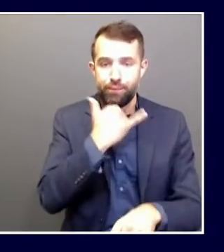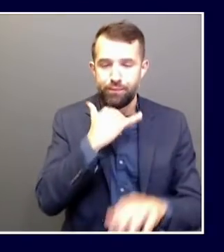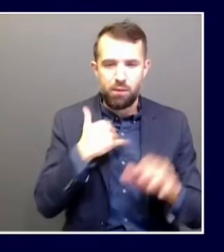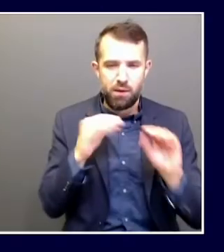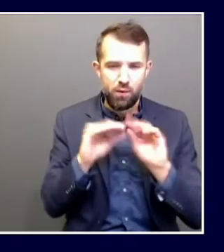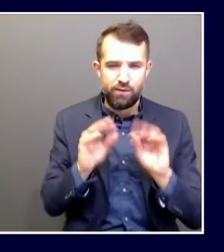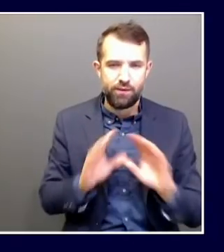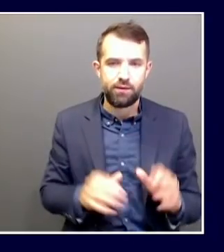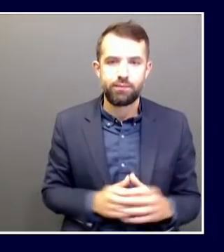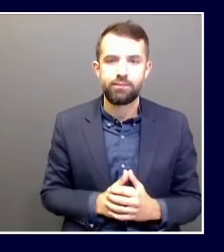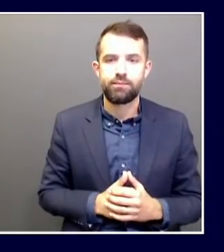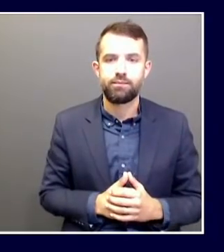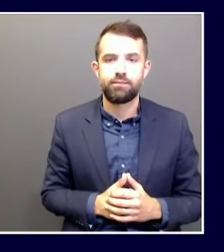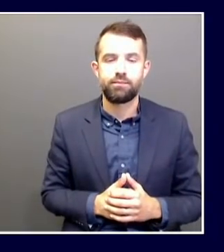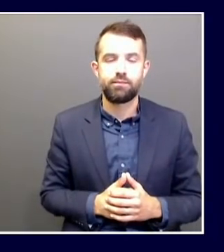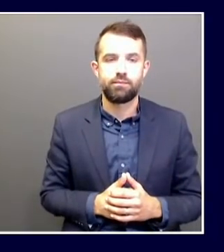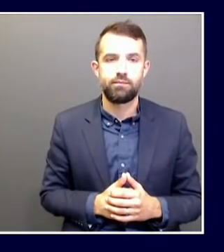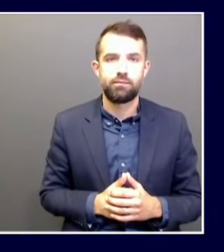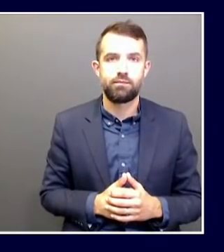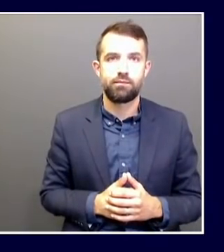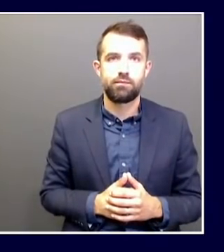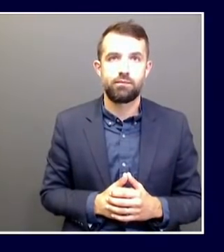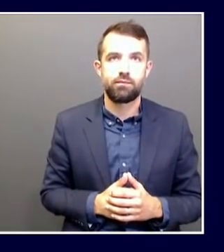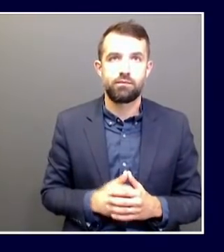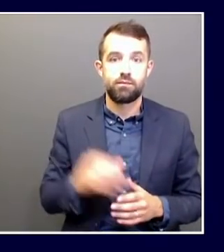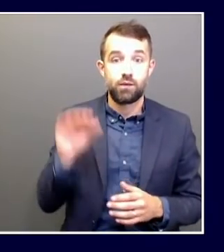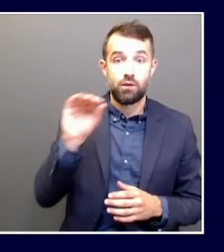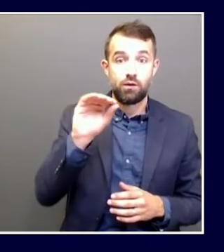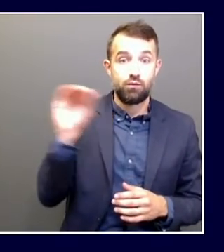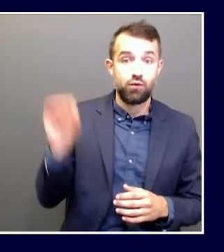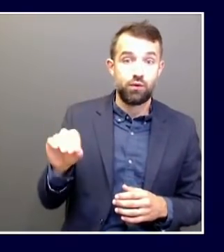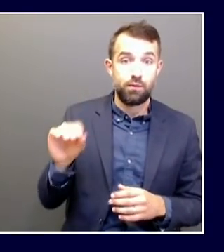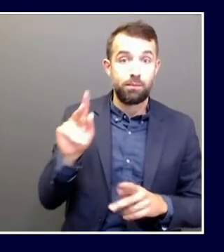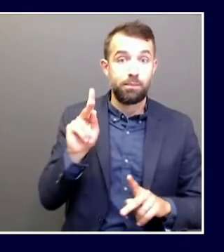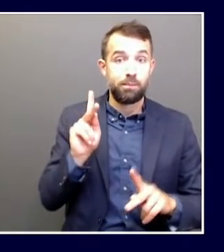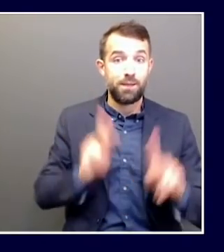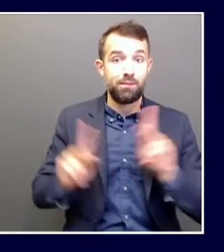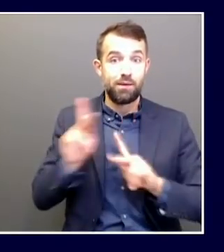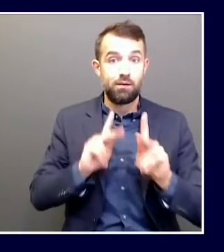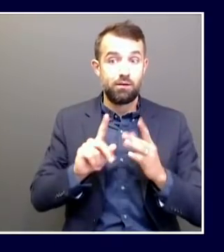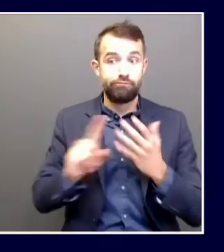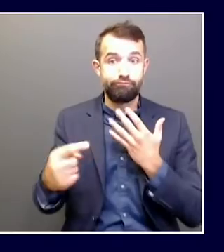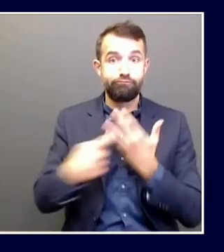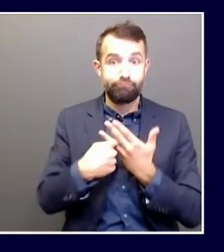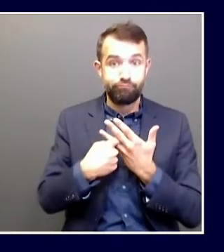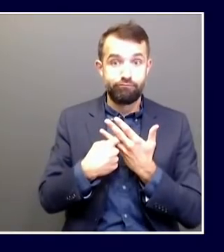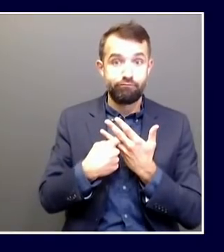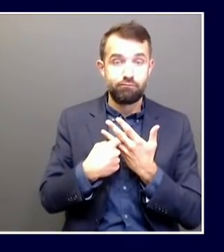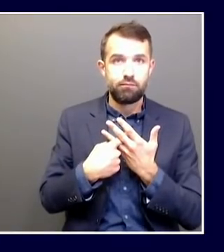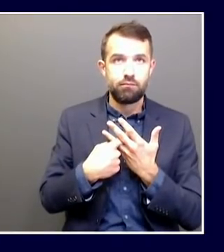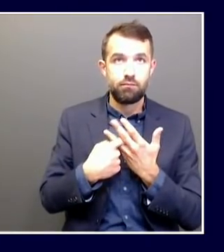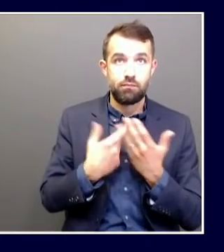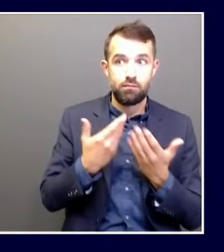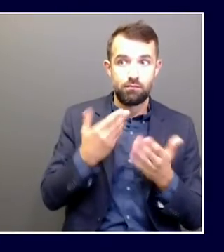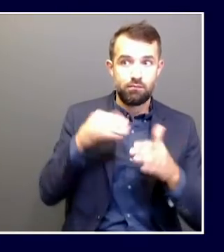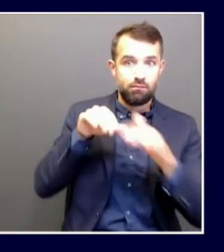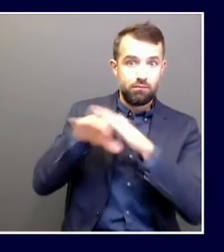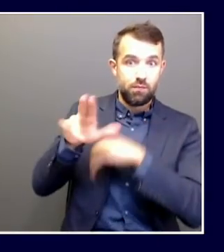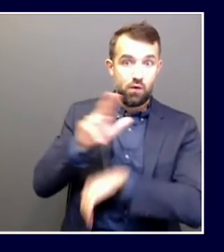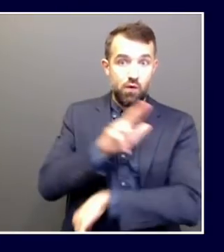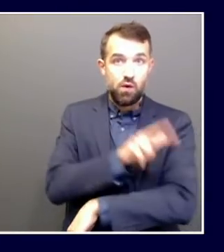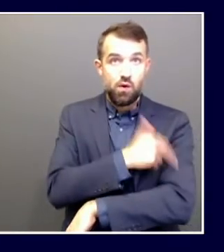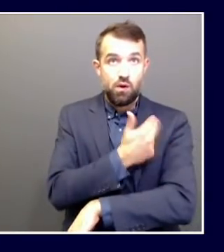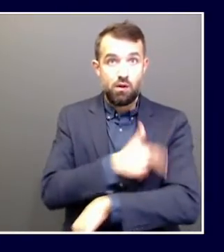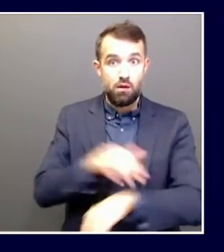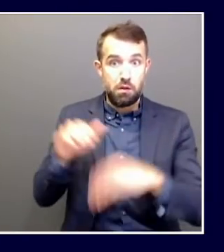the number of vaccinated people going to the hospital like staying even? Are they increasing? I just want to make sure I understand what's happening there before I ask a question.